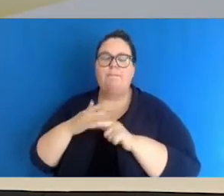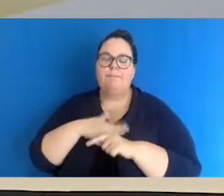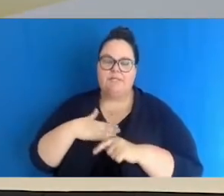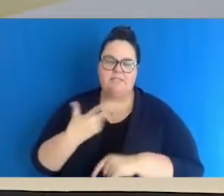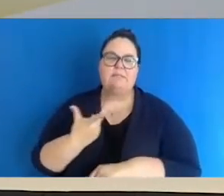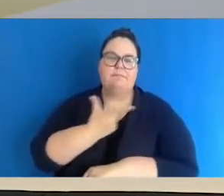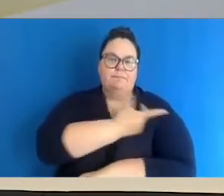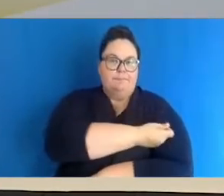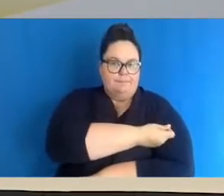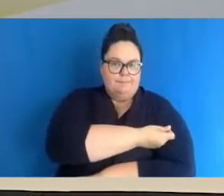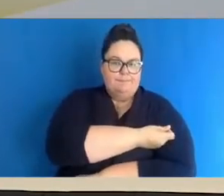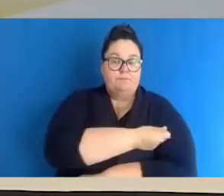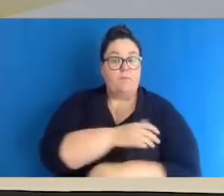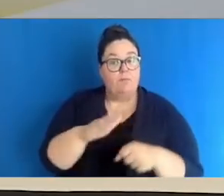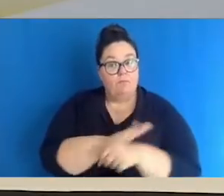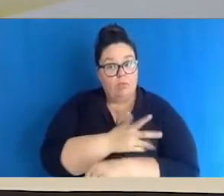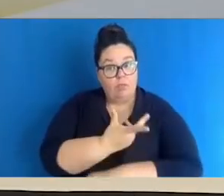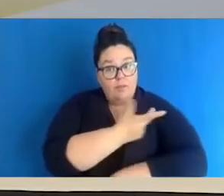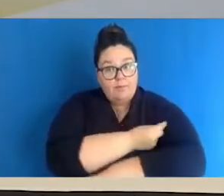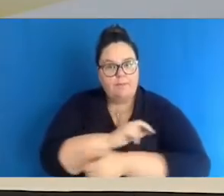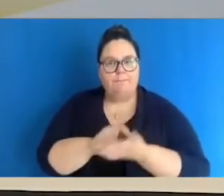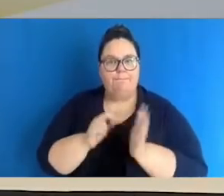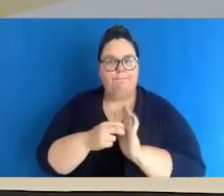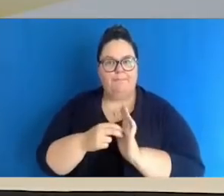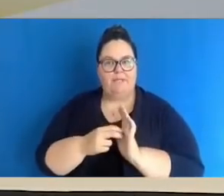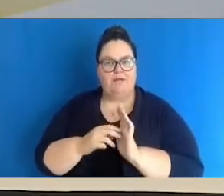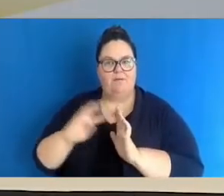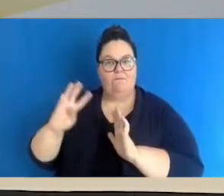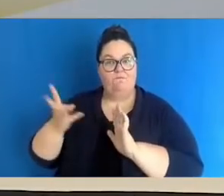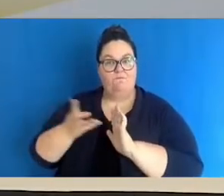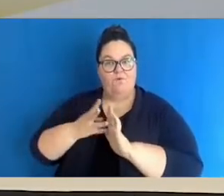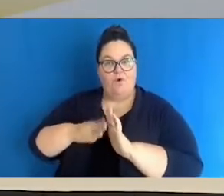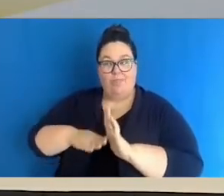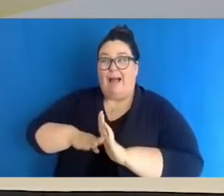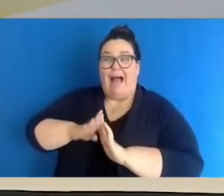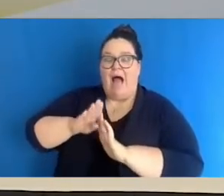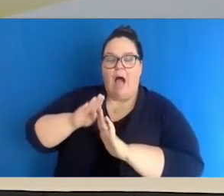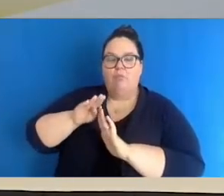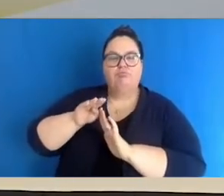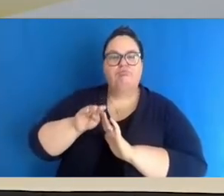Being fully vaccinated will minimize the impact of a fourth wave in our province.